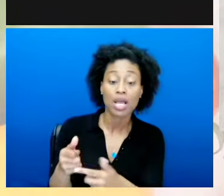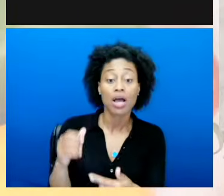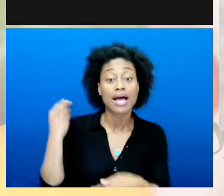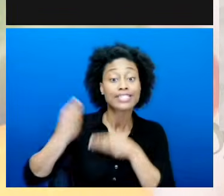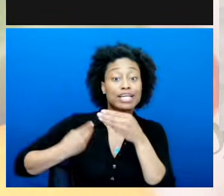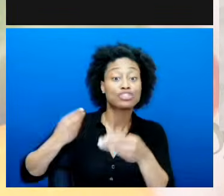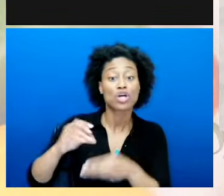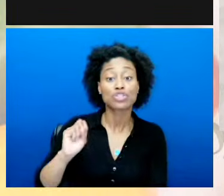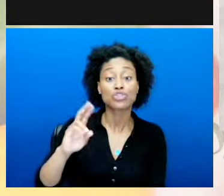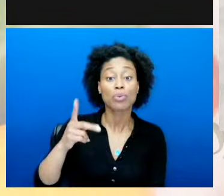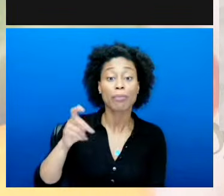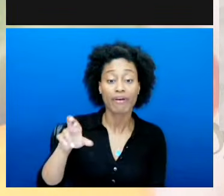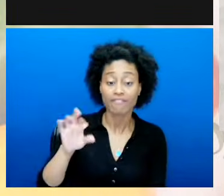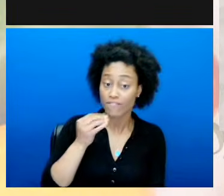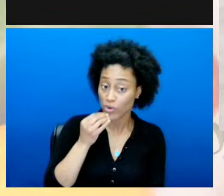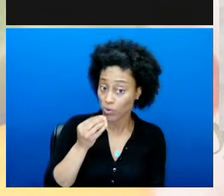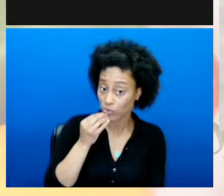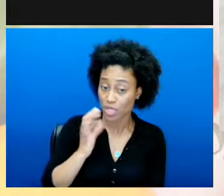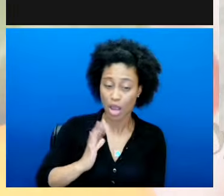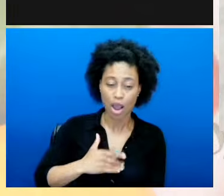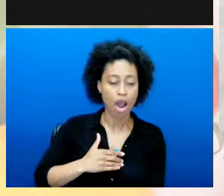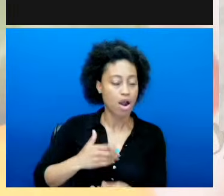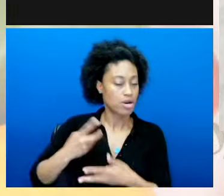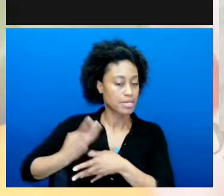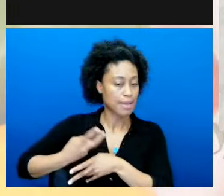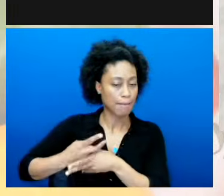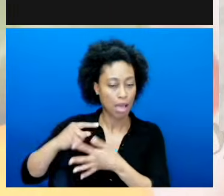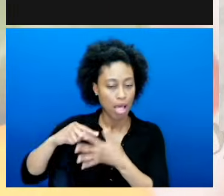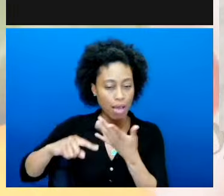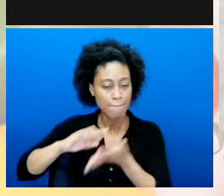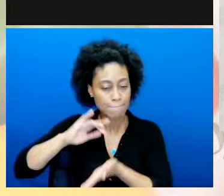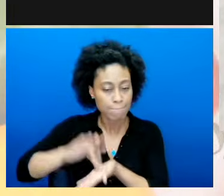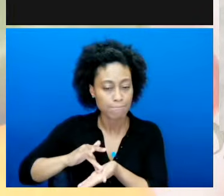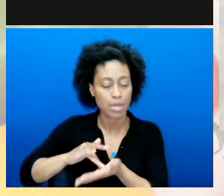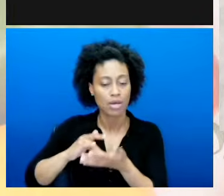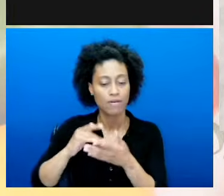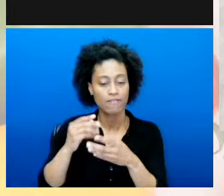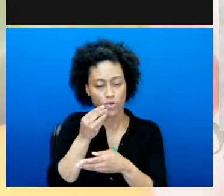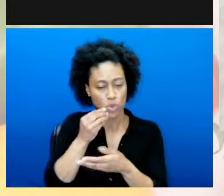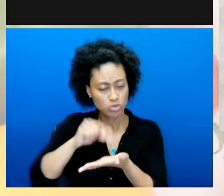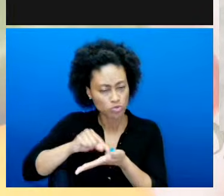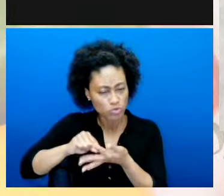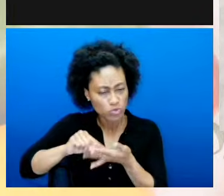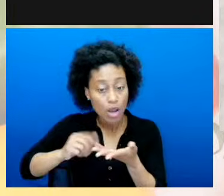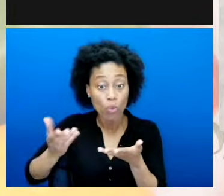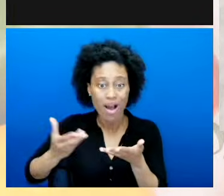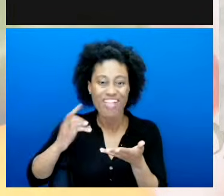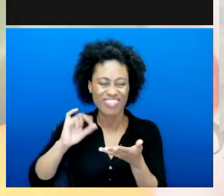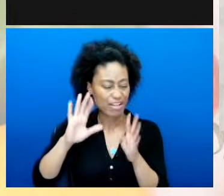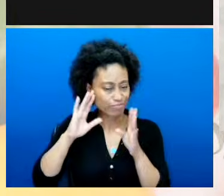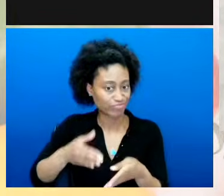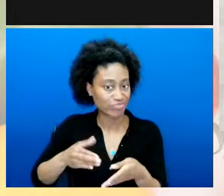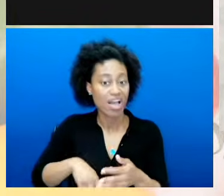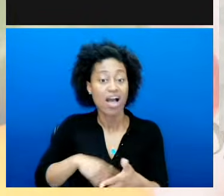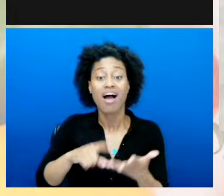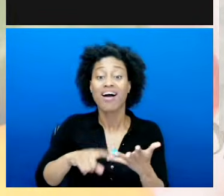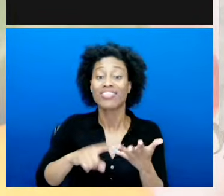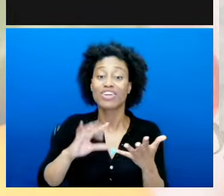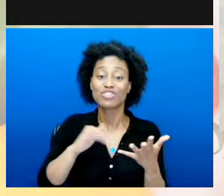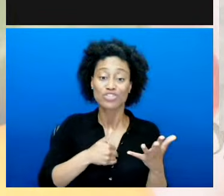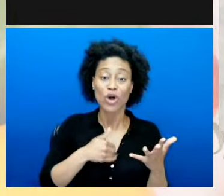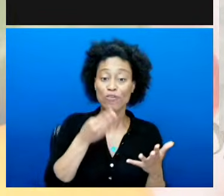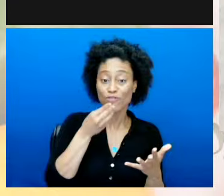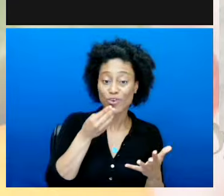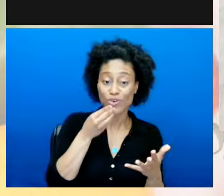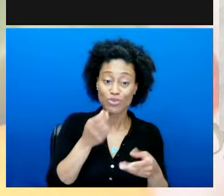our staples, and soul food swaps, which is an interactive exercise where we are going to be building a healthier